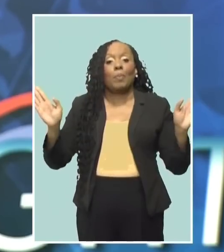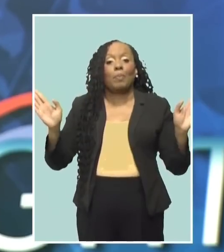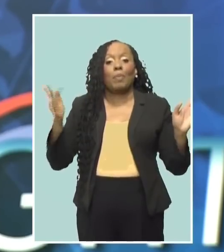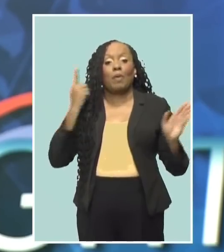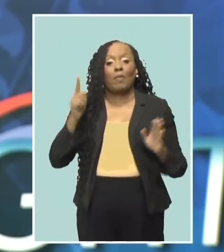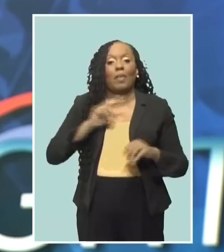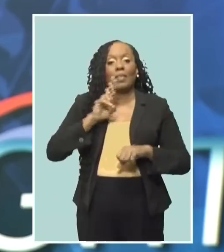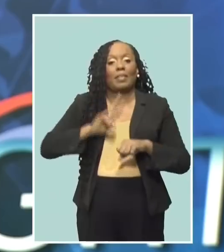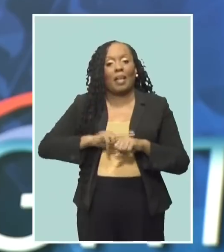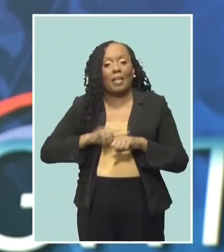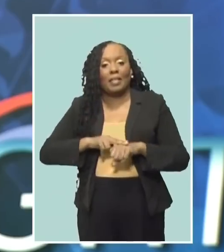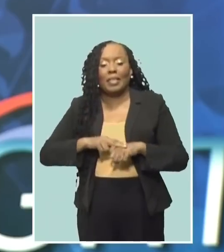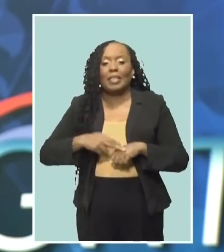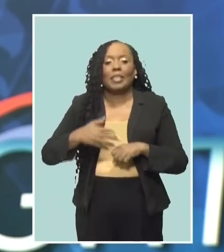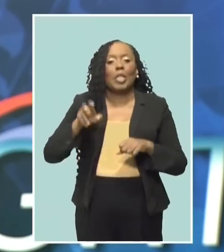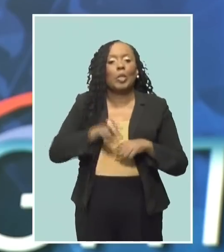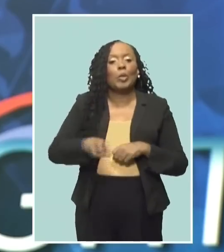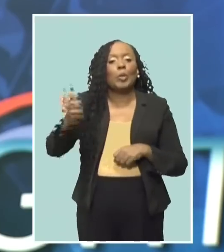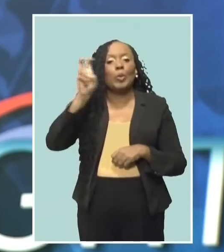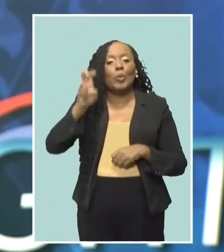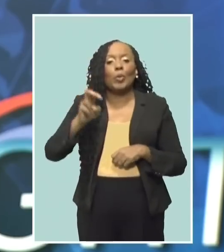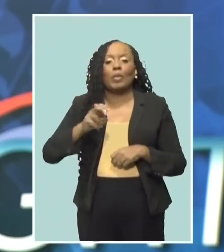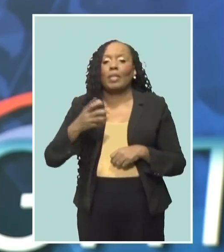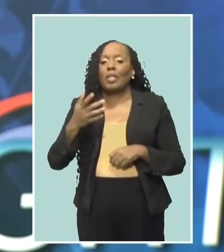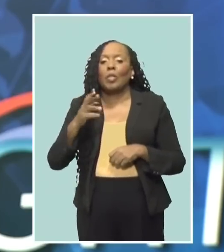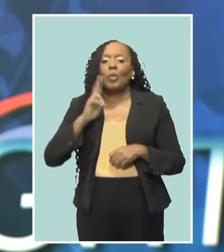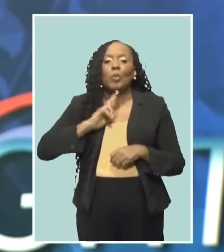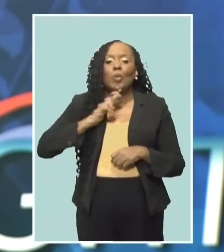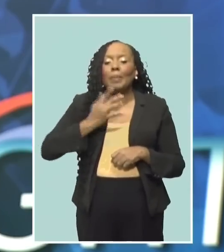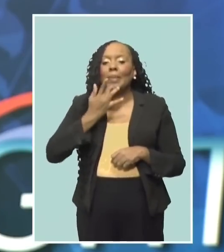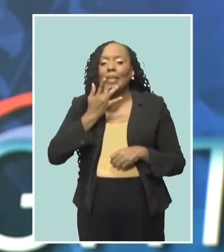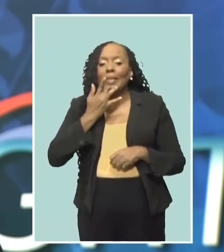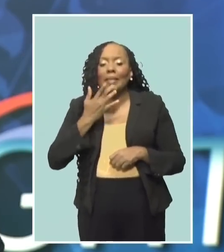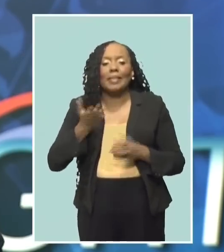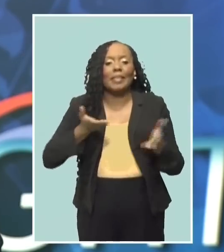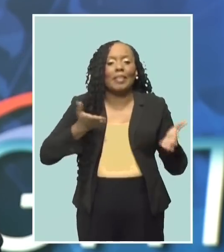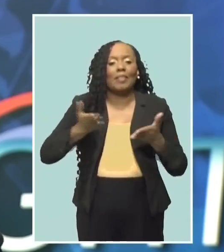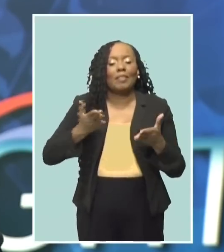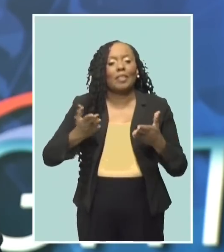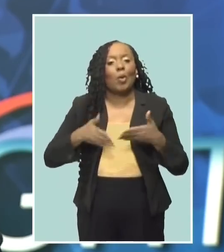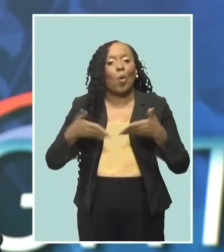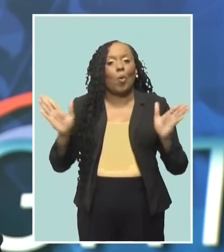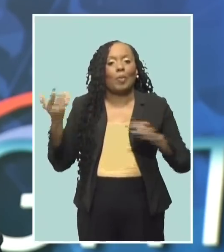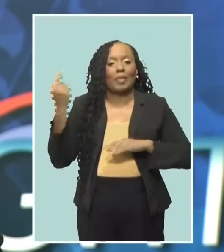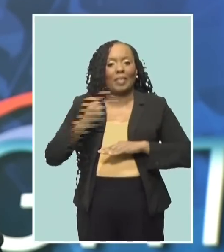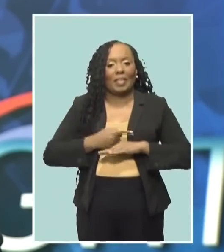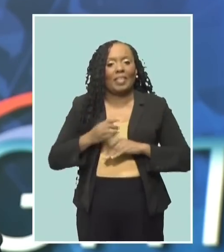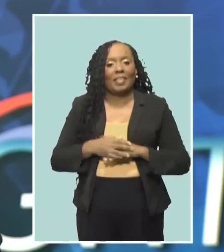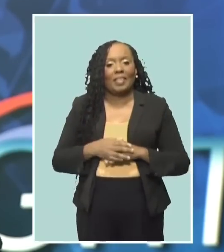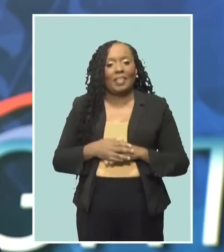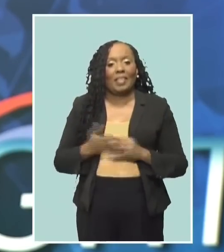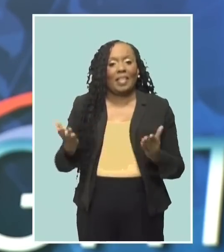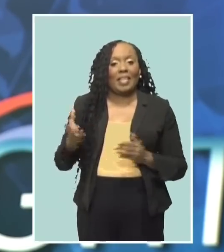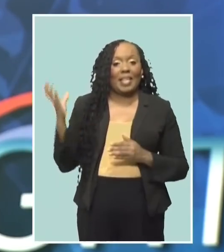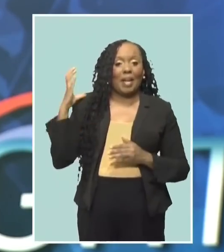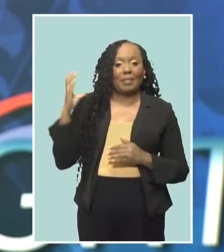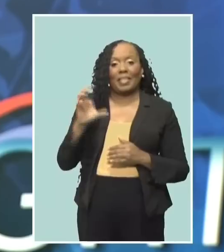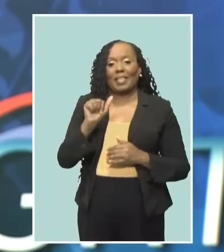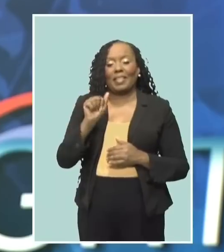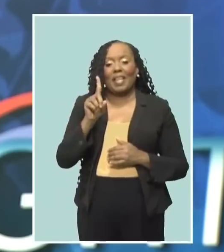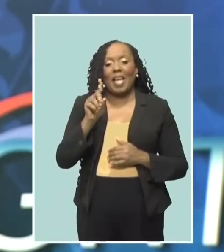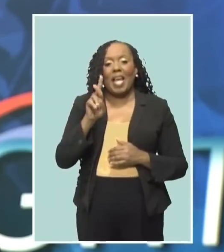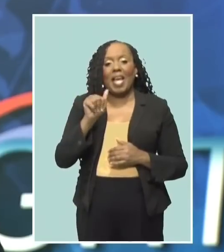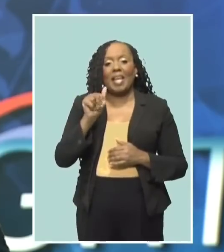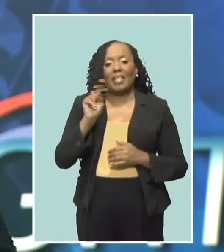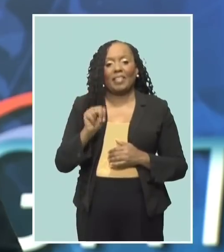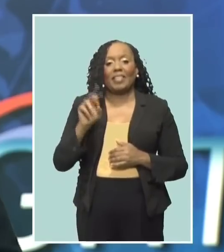Rum Tasting and Services Open Day. Joining us live now is Captain Adrian Dean, who is the second in command of the Barbados Regiment,